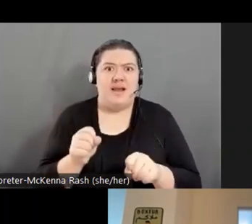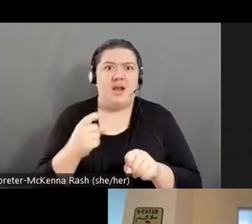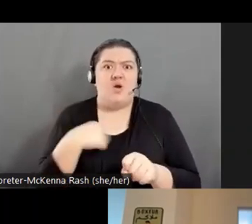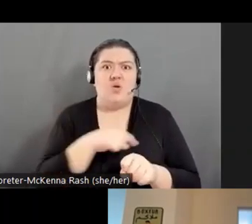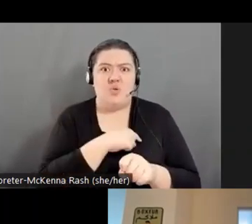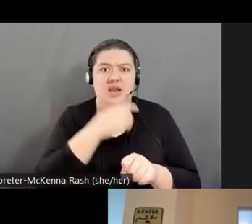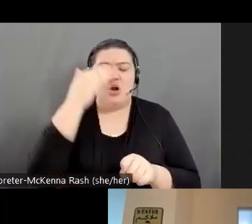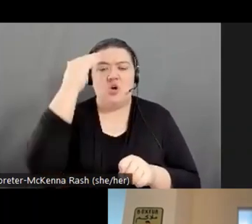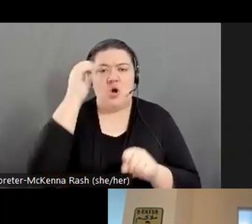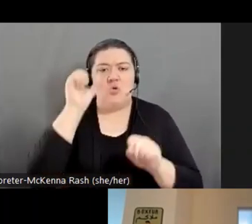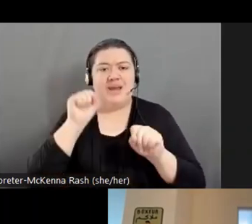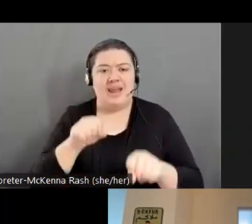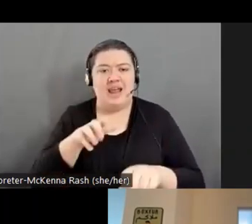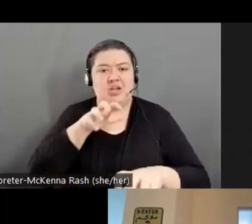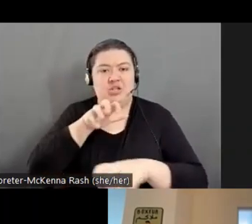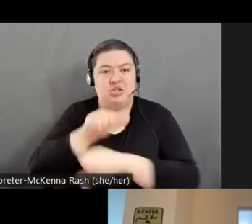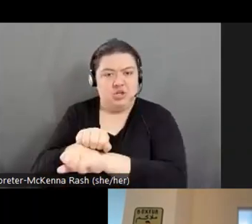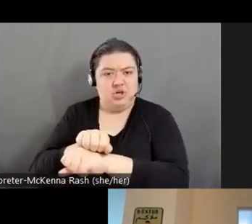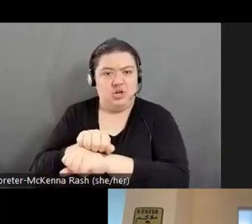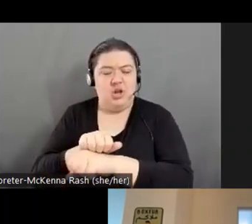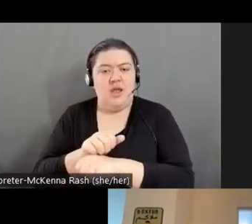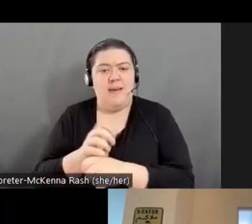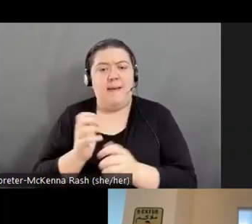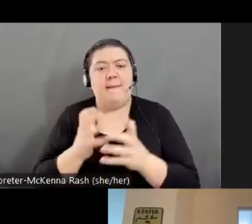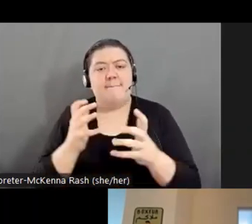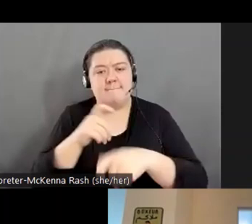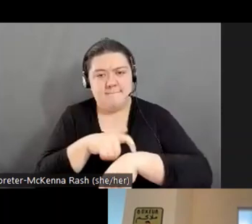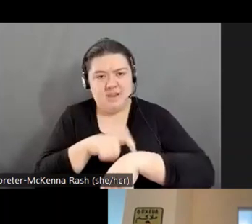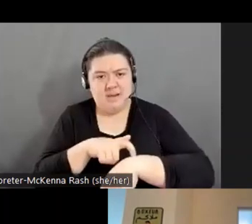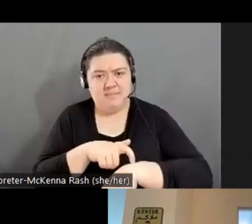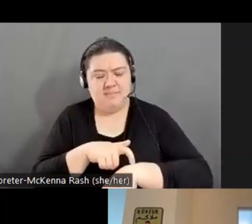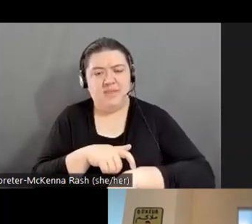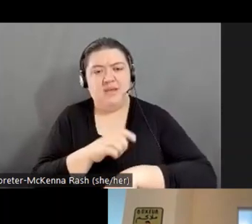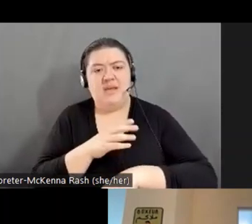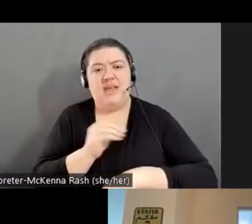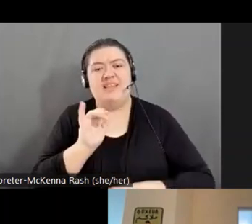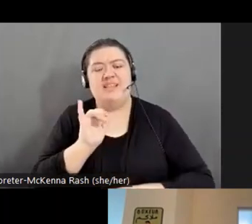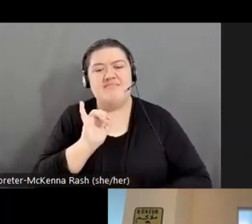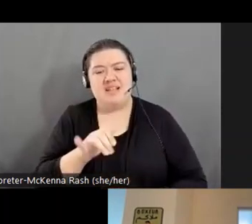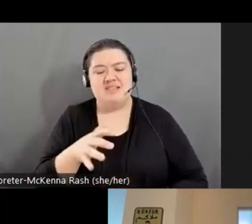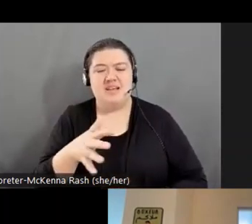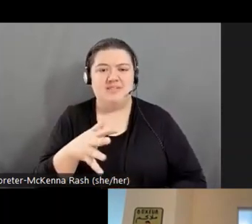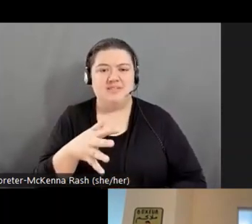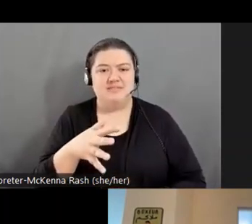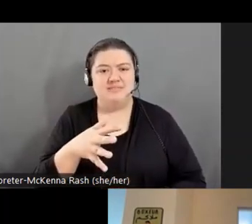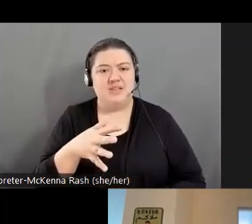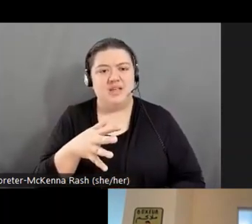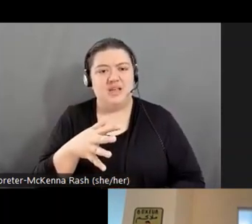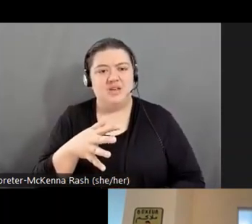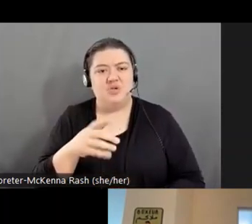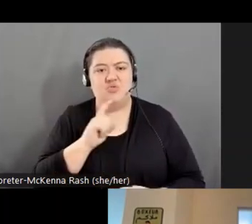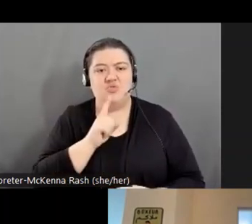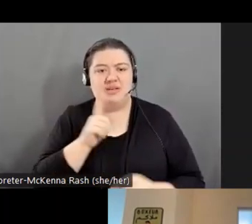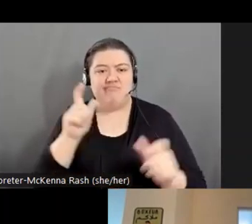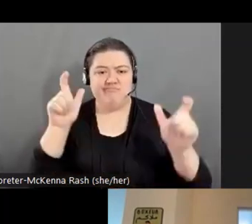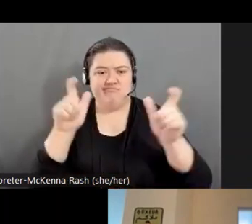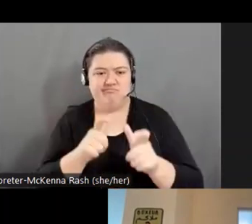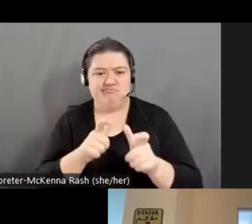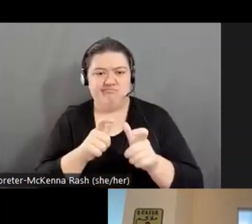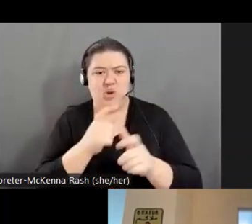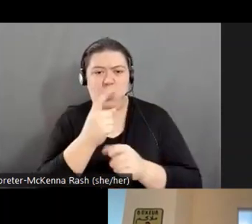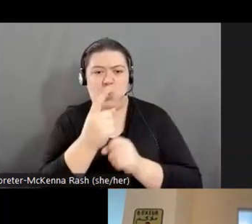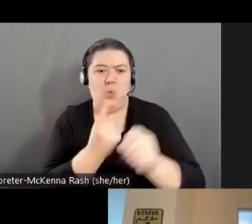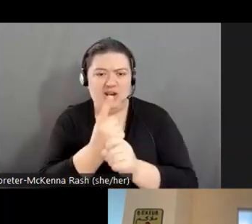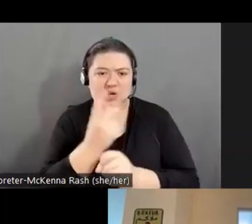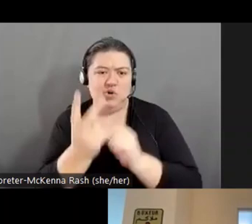we can secure, what length of time, and you know, that's kind of come down to being a 1 year, in some case 2 year